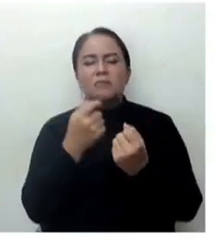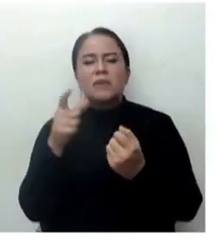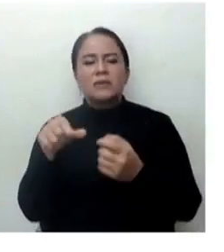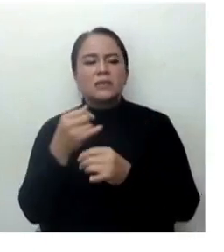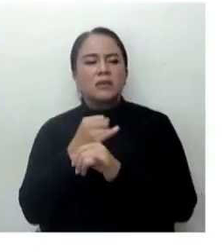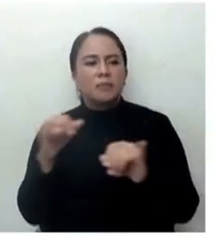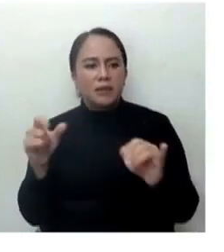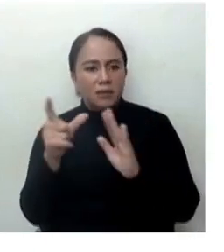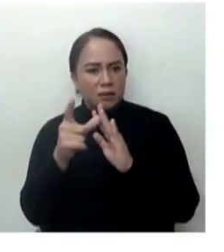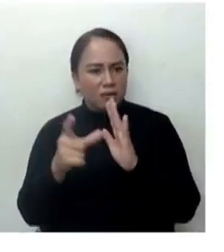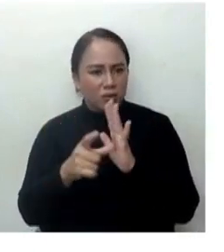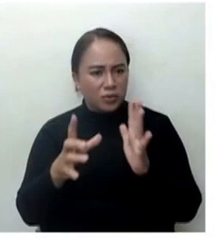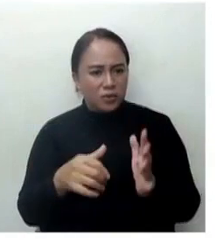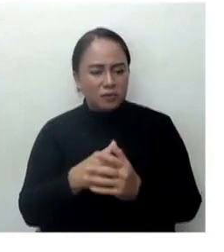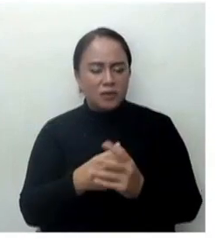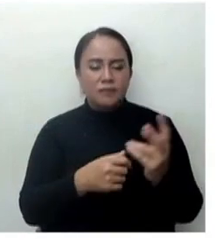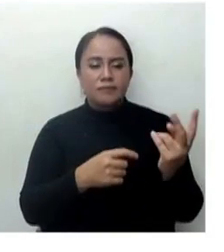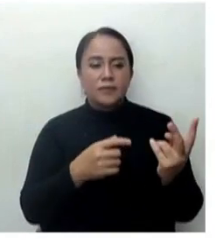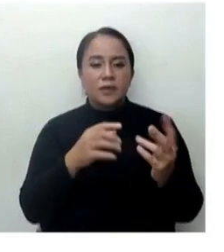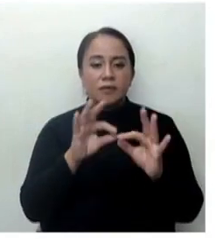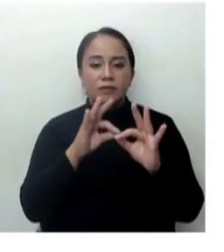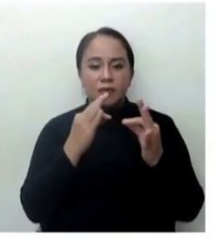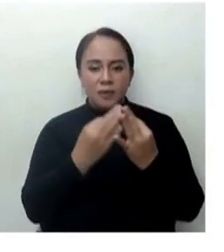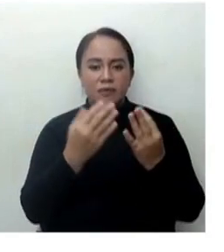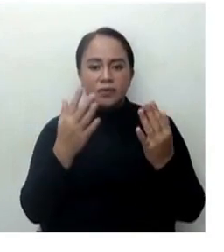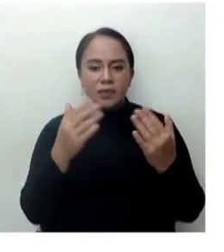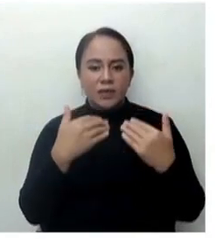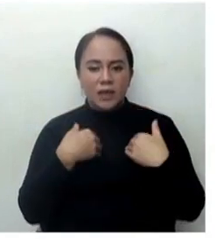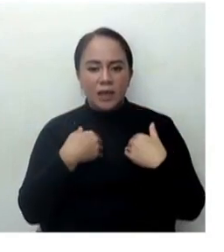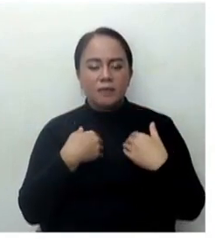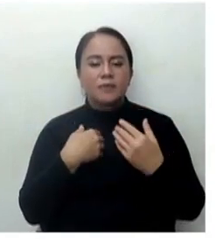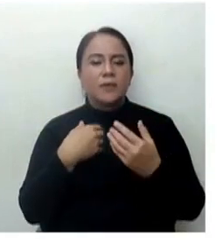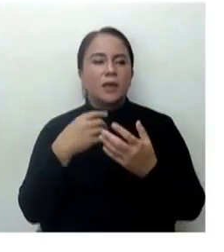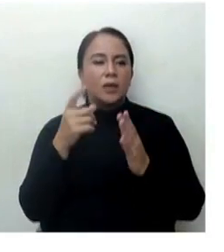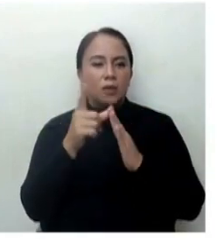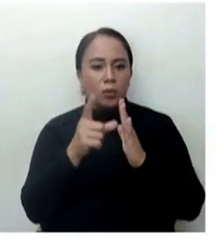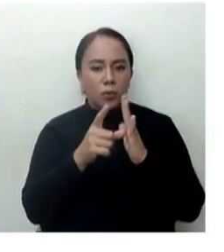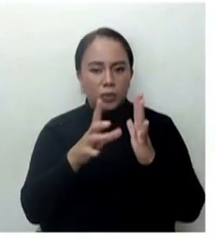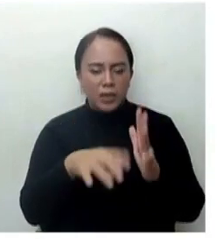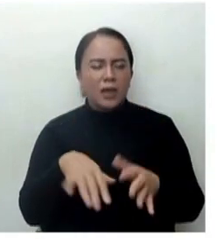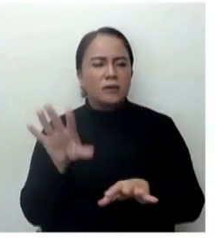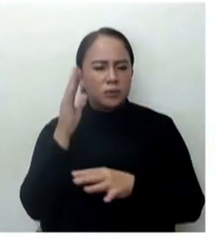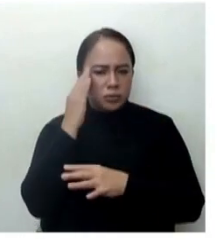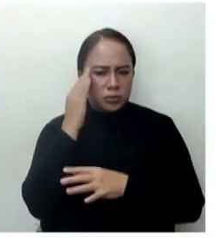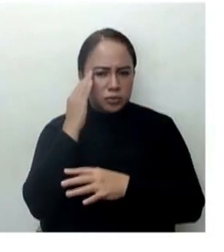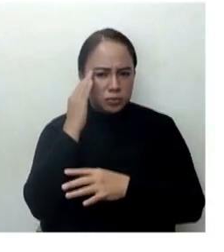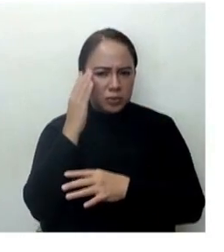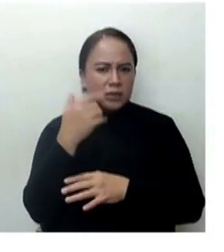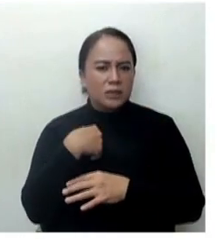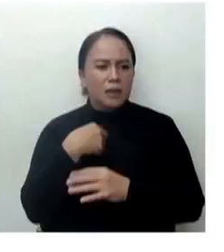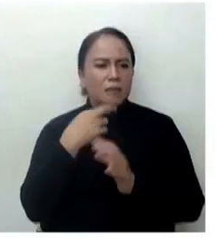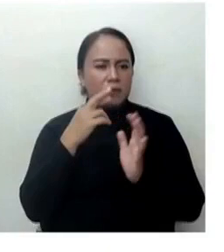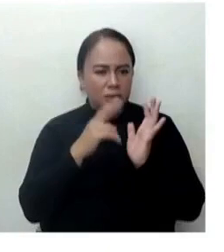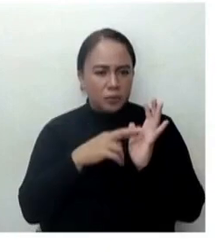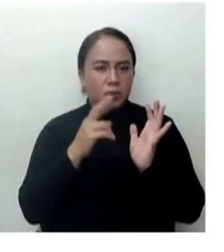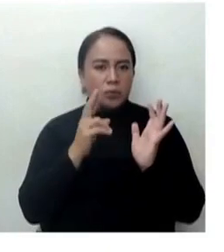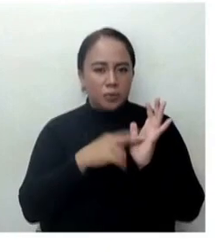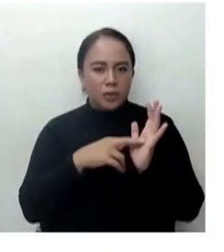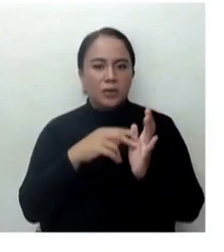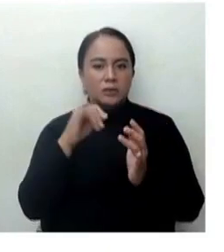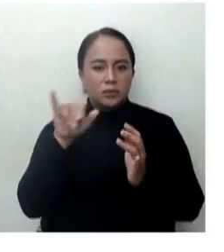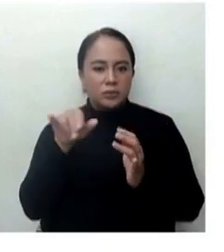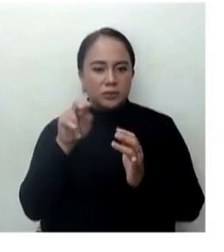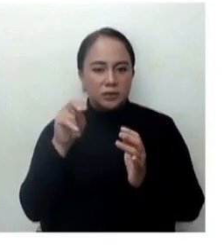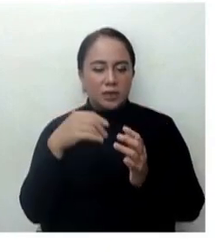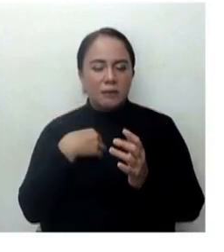Especially since Junita's family already had counsel during that time. And they know for a fact, and there have been reports, that Junita's parents have